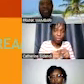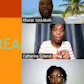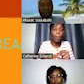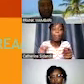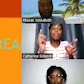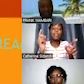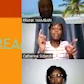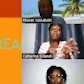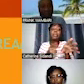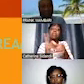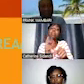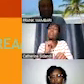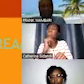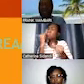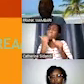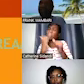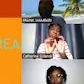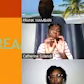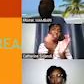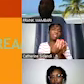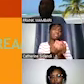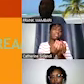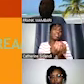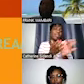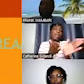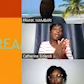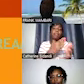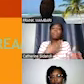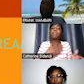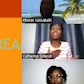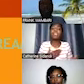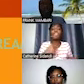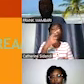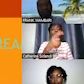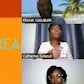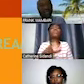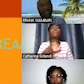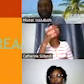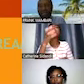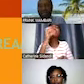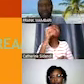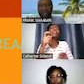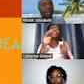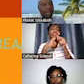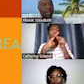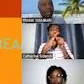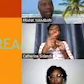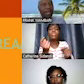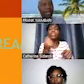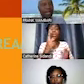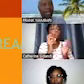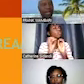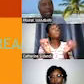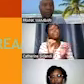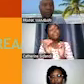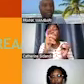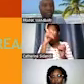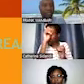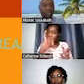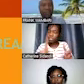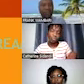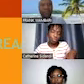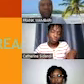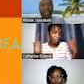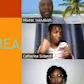world. And please, usikunywe dawa ya panya. Hapana, life has to continue.